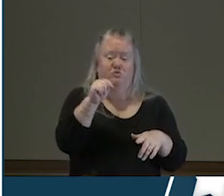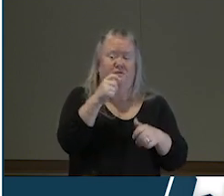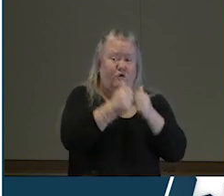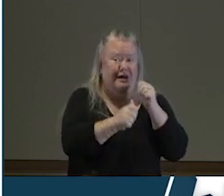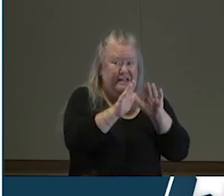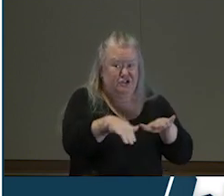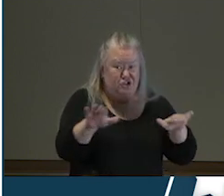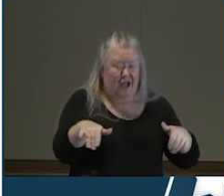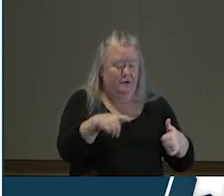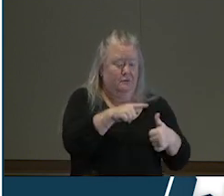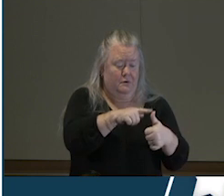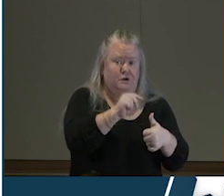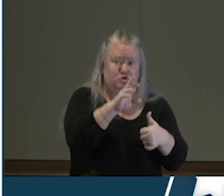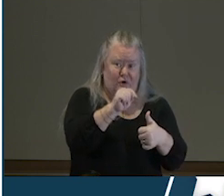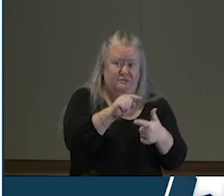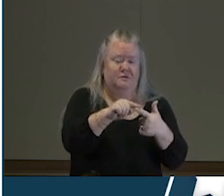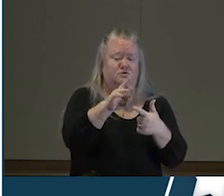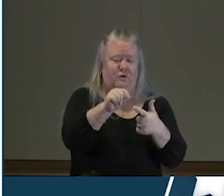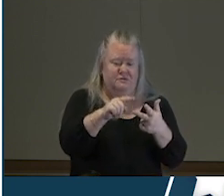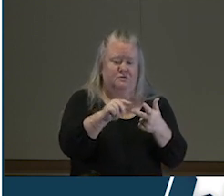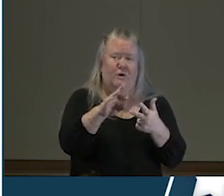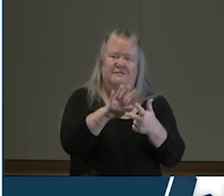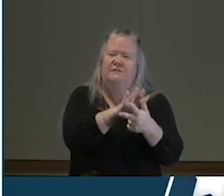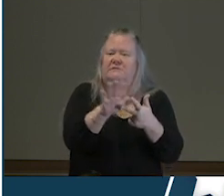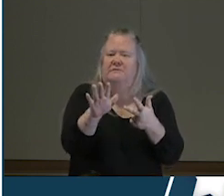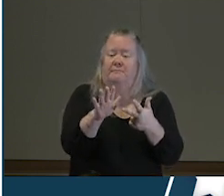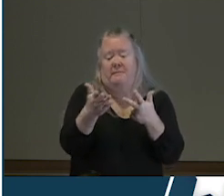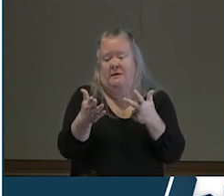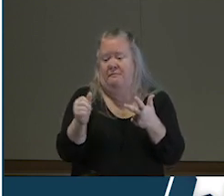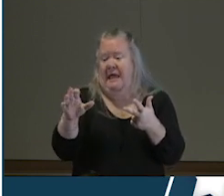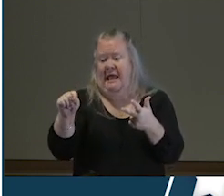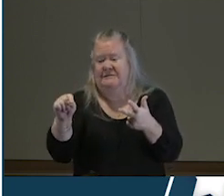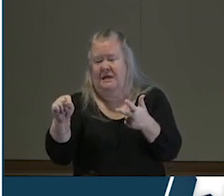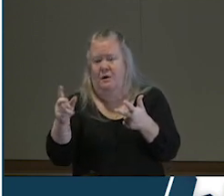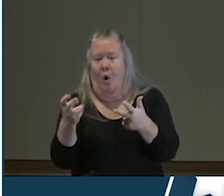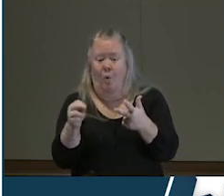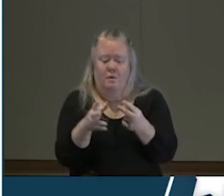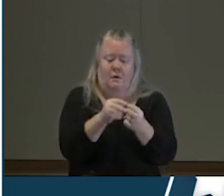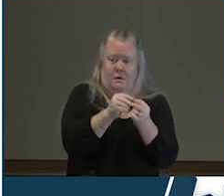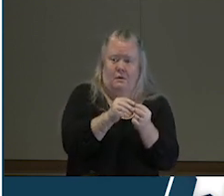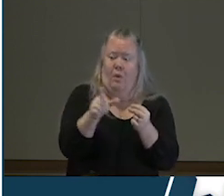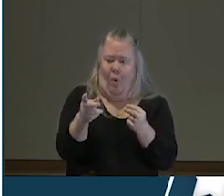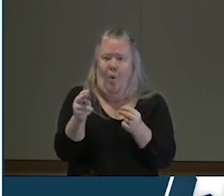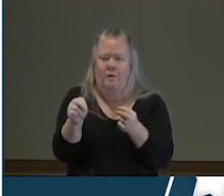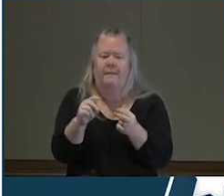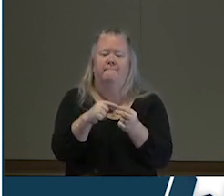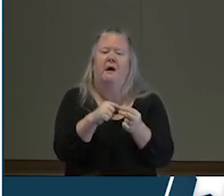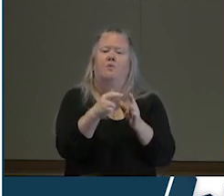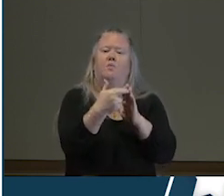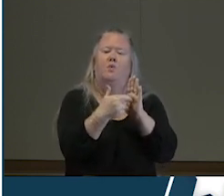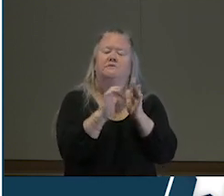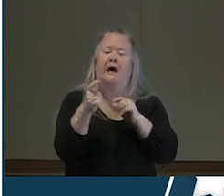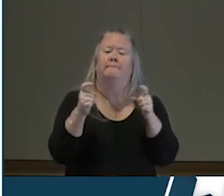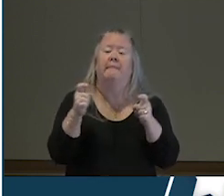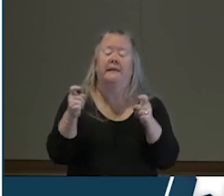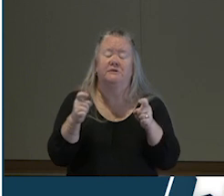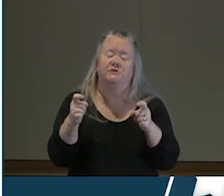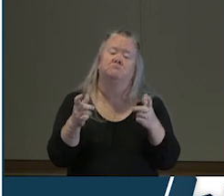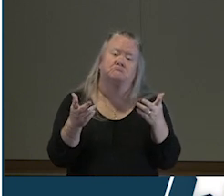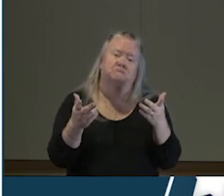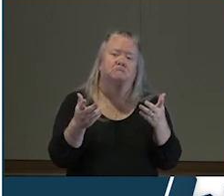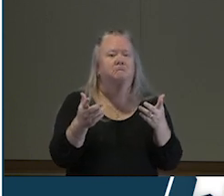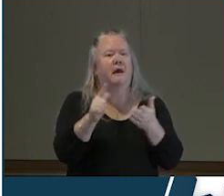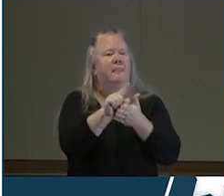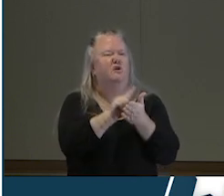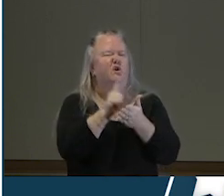child, right? And so you might have that asset owned by all three trusts with rules of how to manage, right? And those are things that the